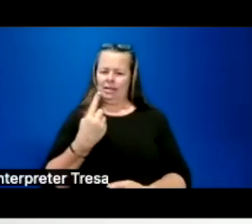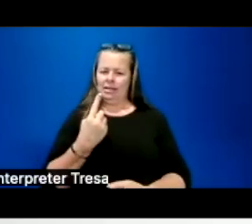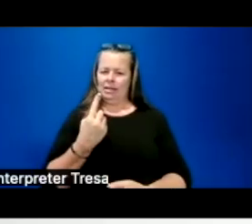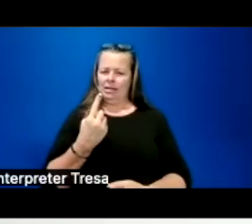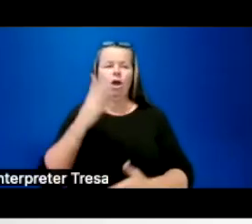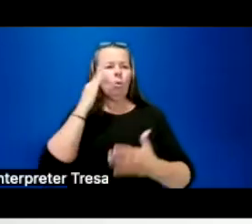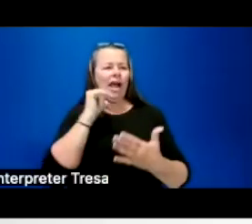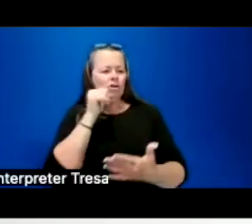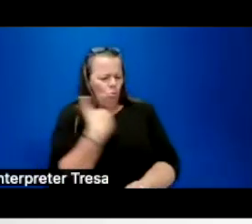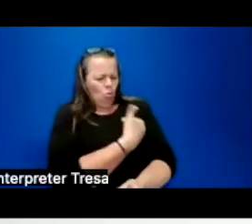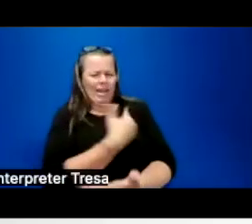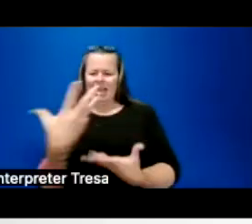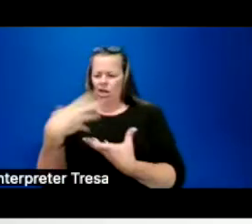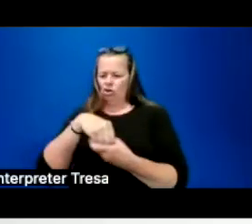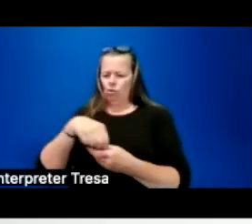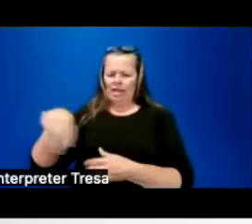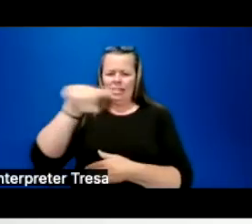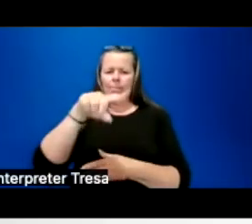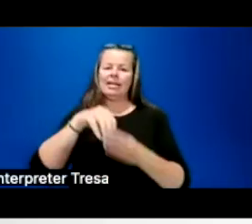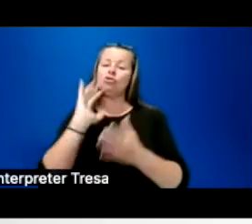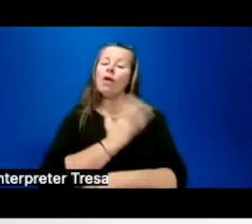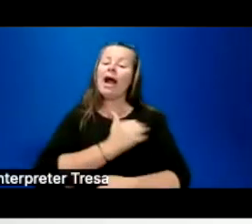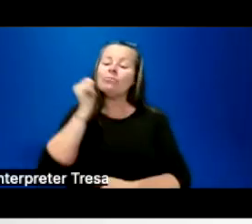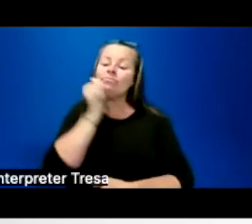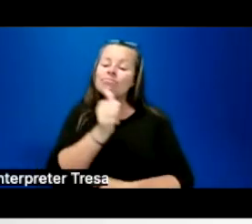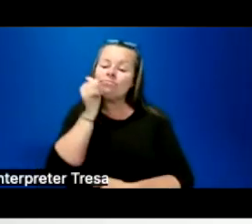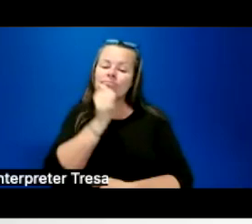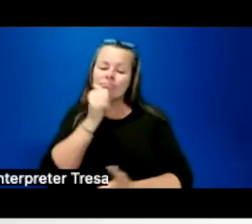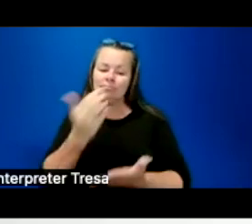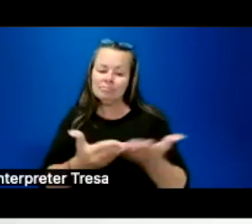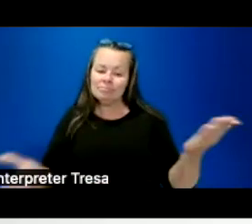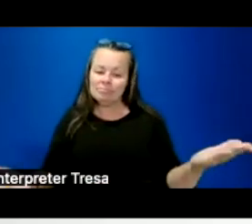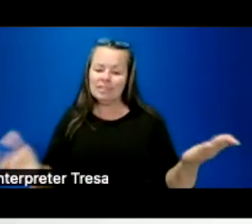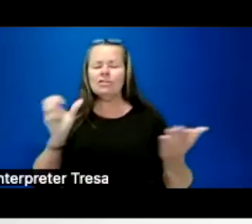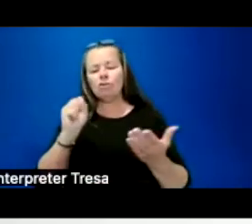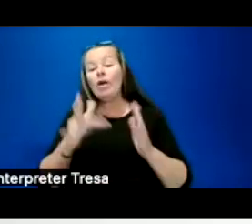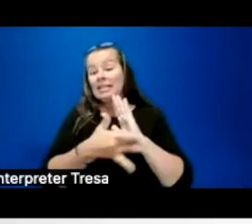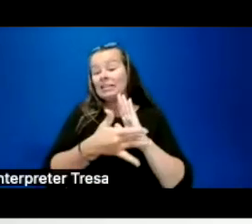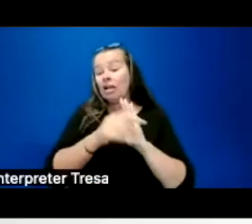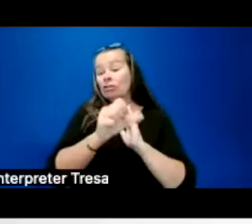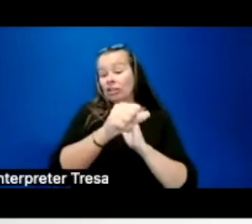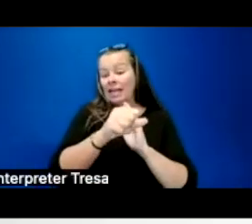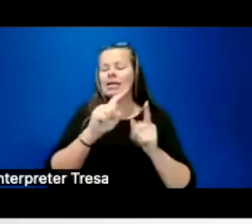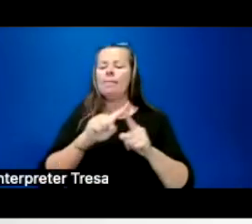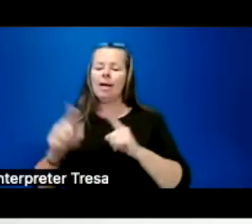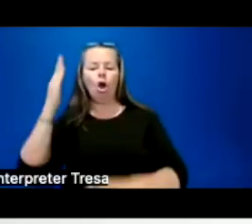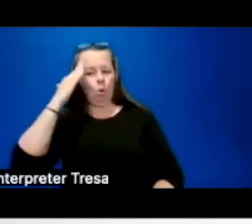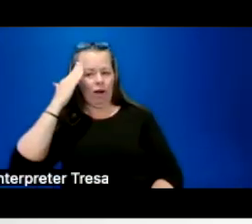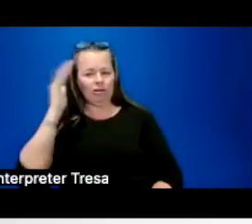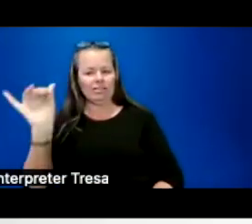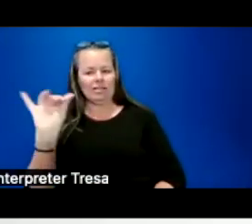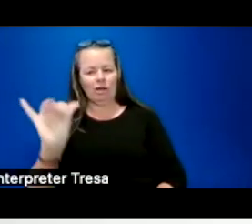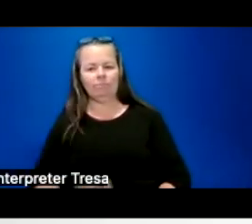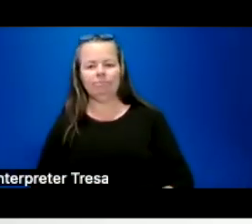our day-to-day things that we're doing? So it's two things, the technology, but also the awareness about Yeah. it. And I